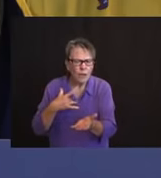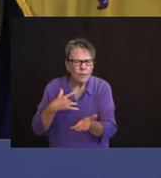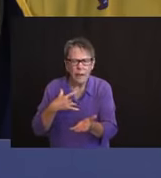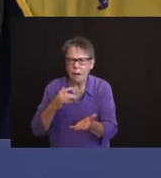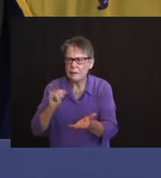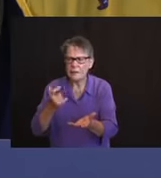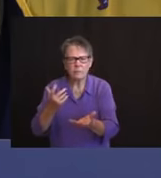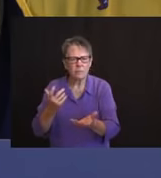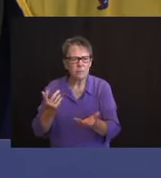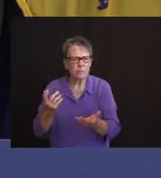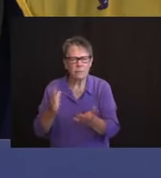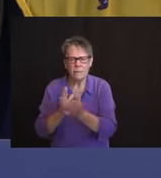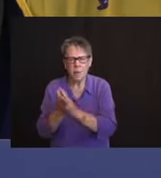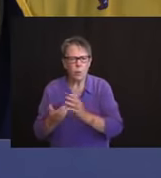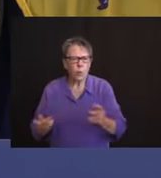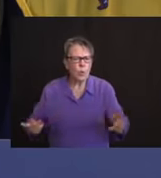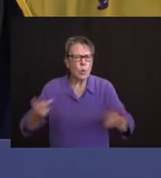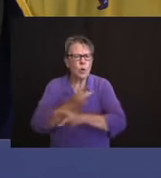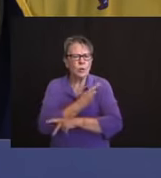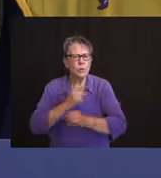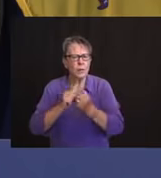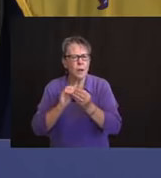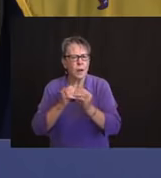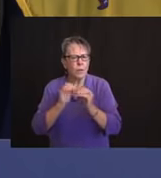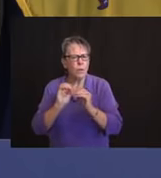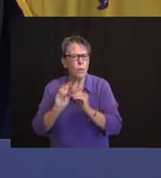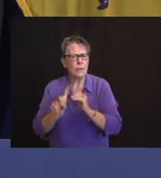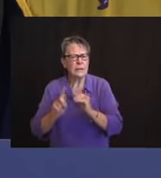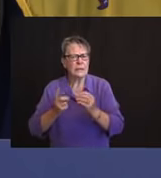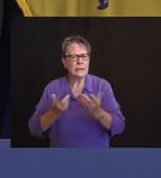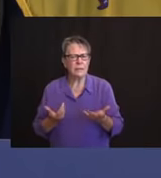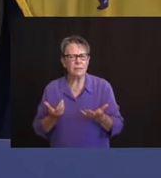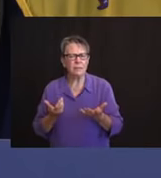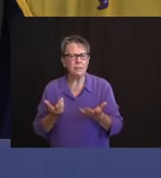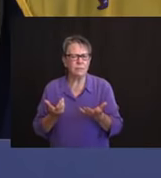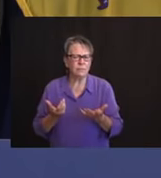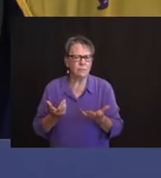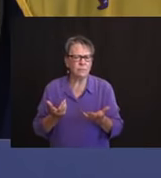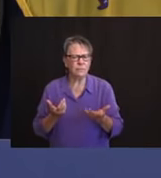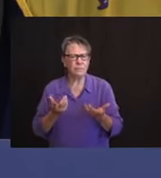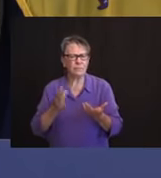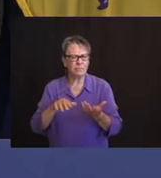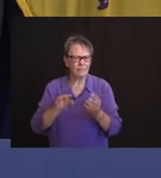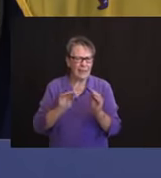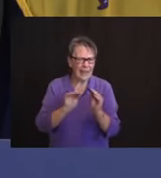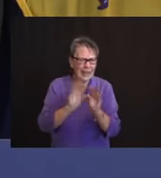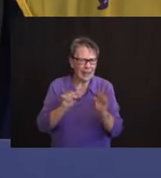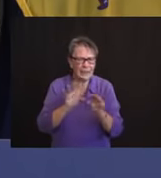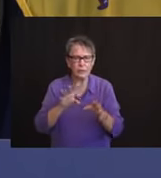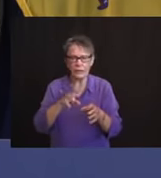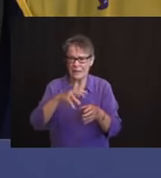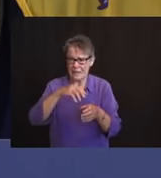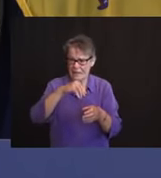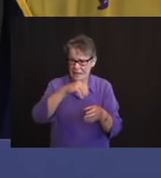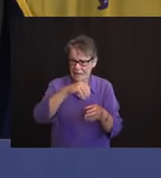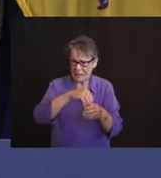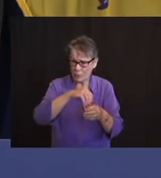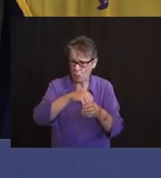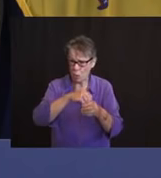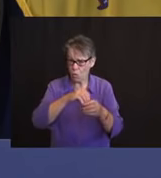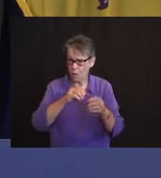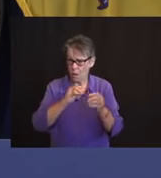Just for clarification, on the indoor maximum, you had said 25% or 100. So